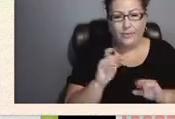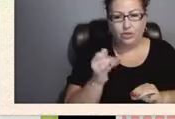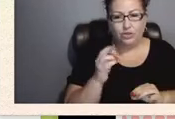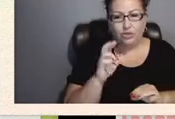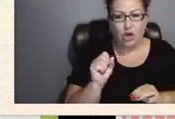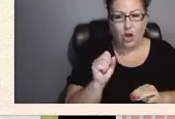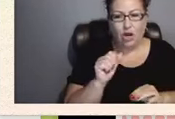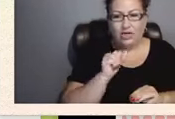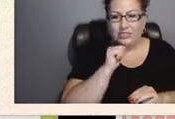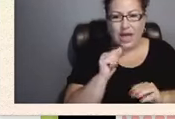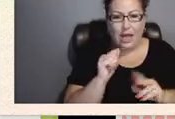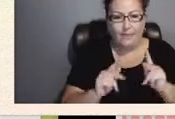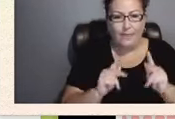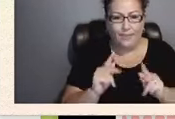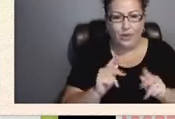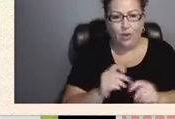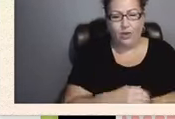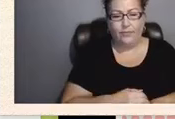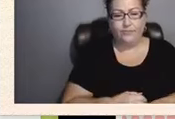People.